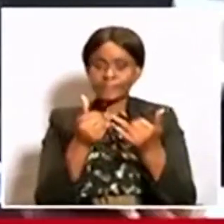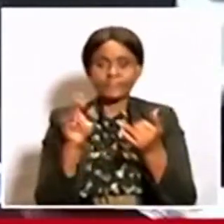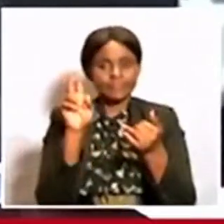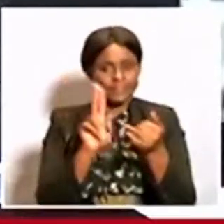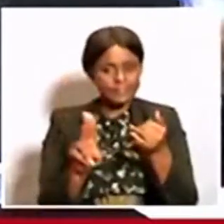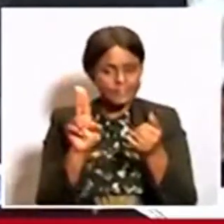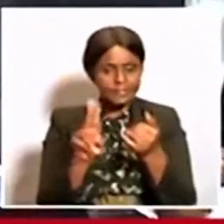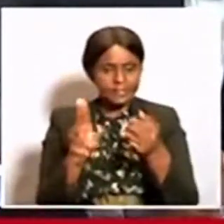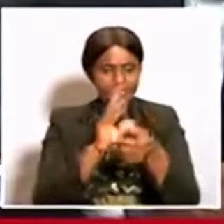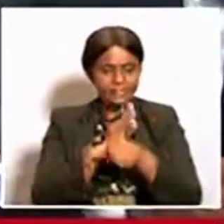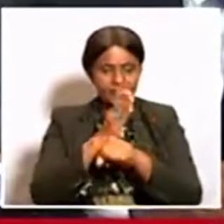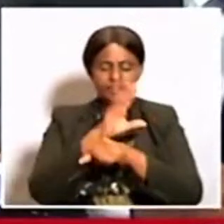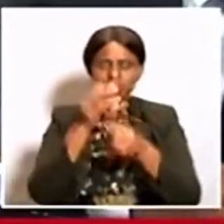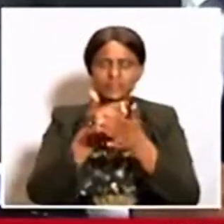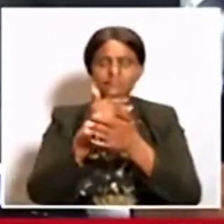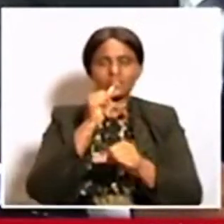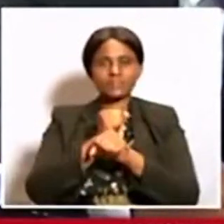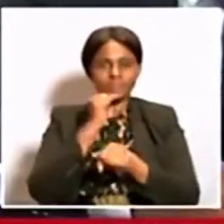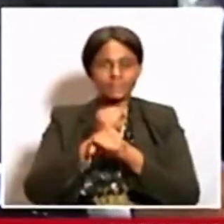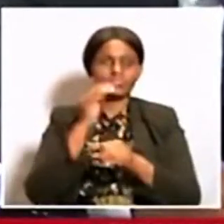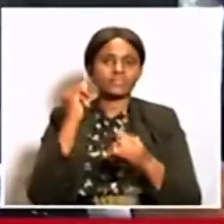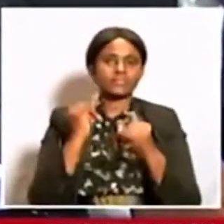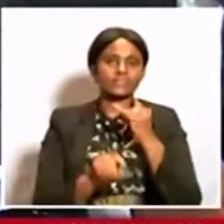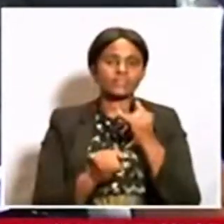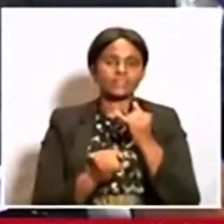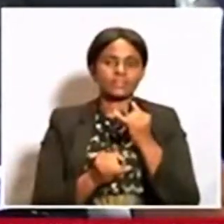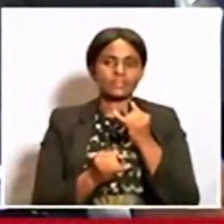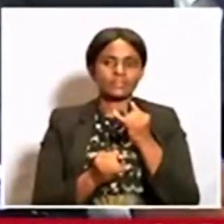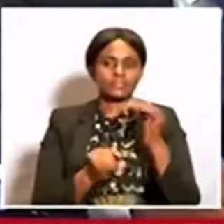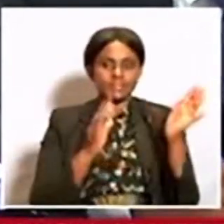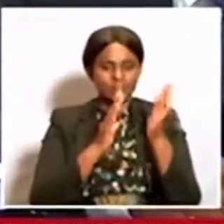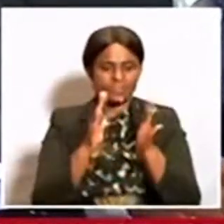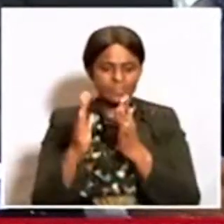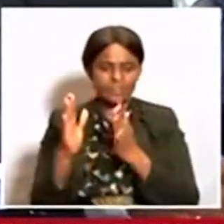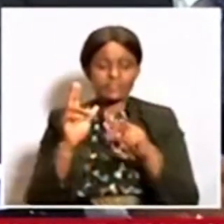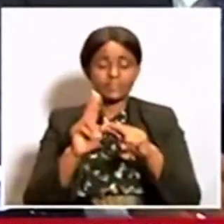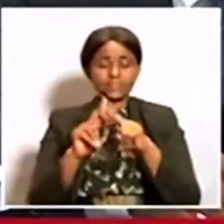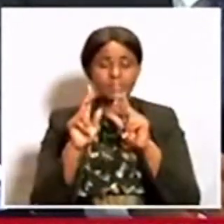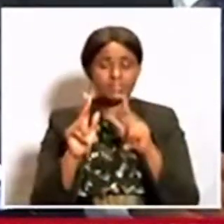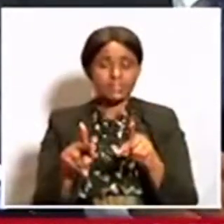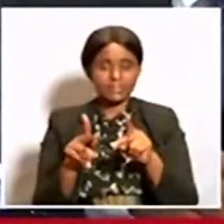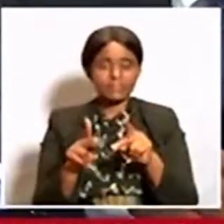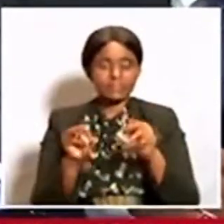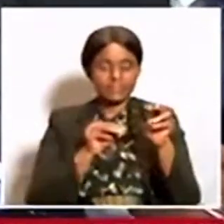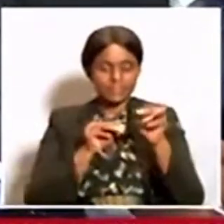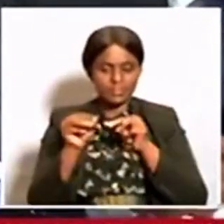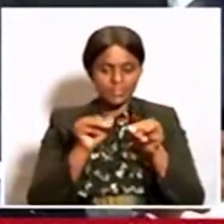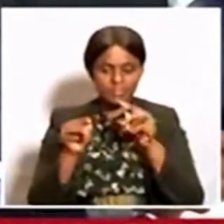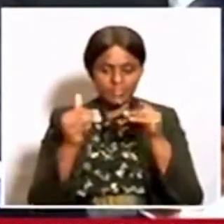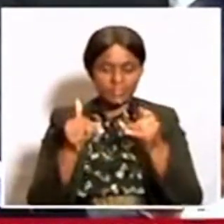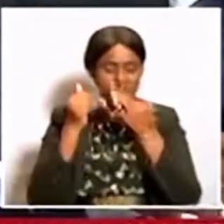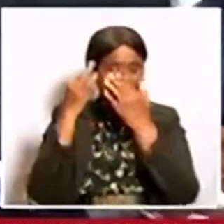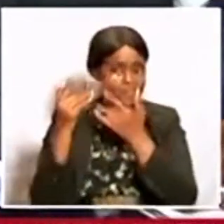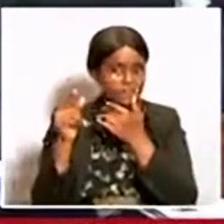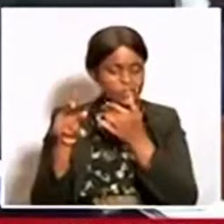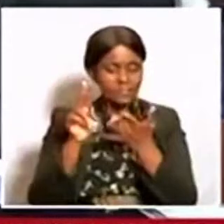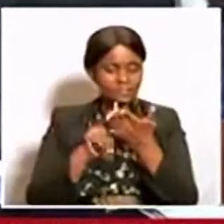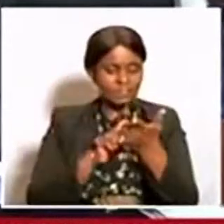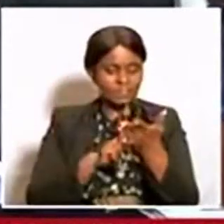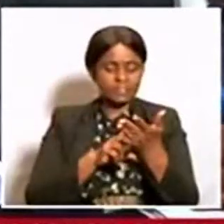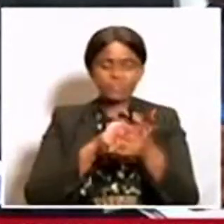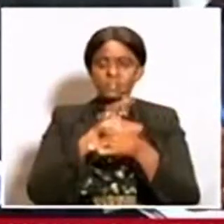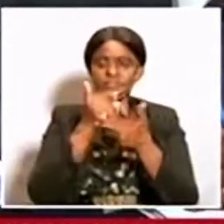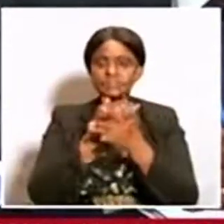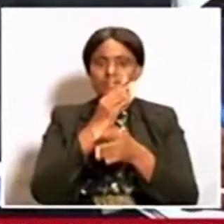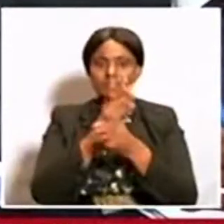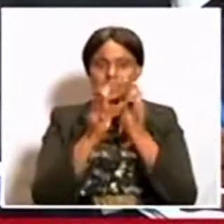once the works are done. Remedial measures, Chair. The management wishes to report that underperforming